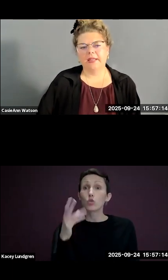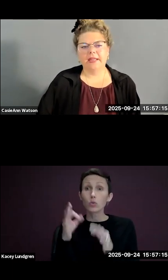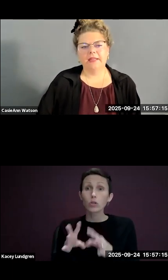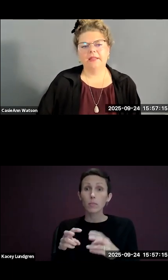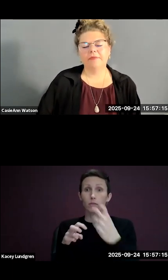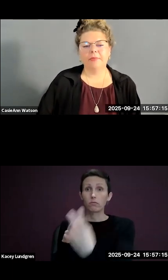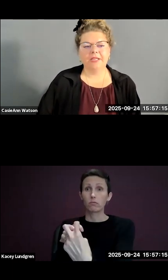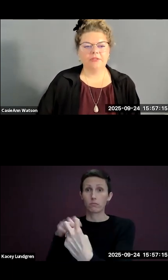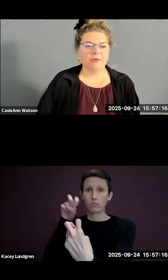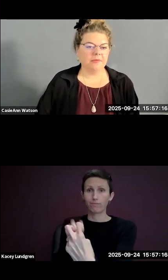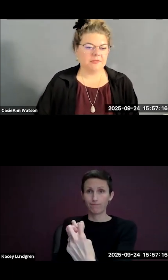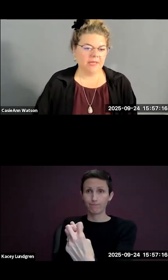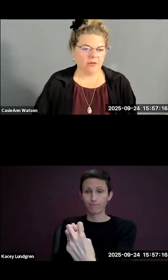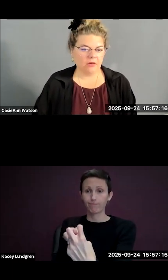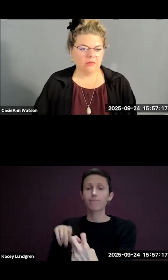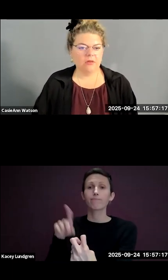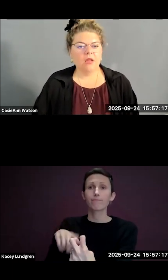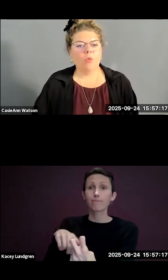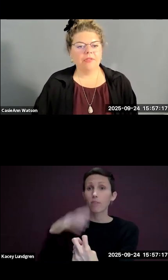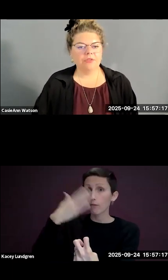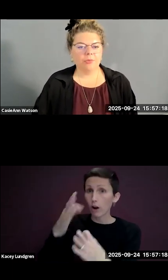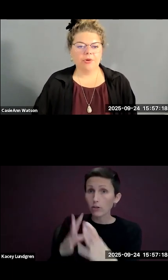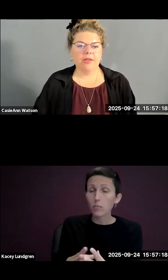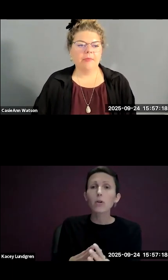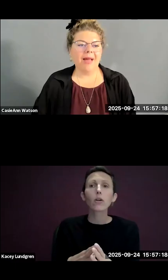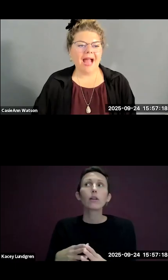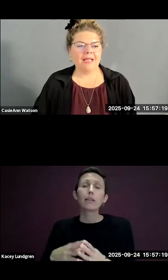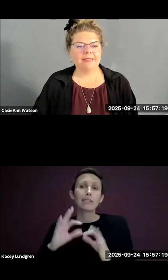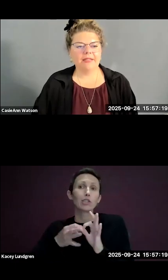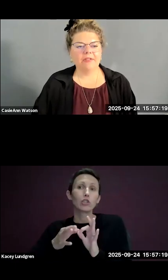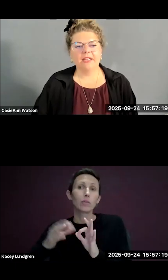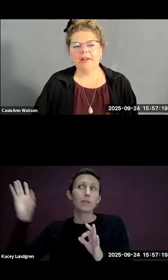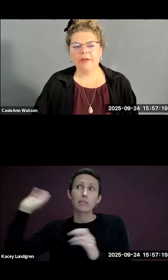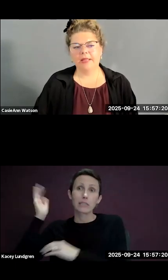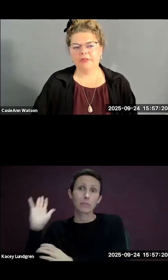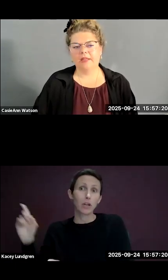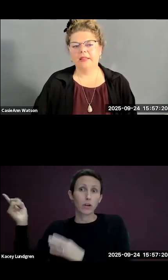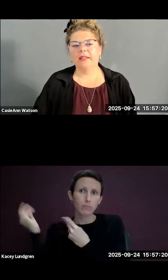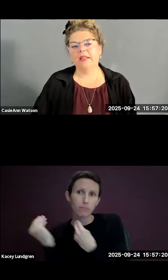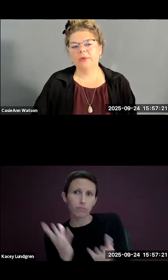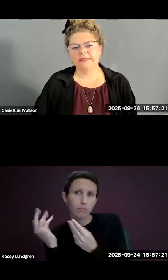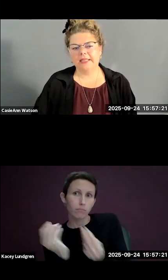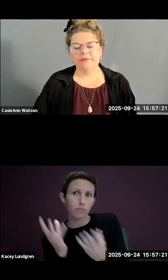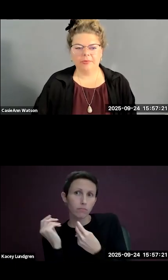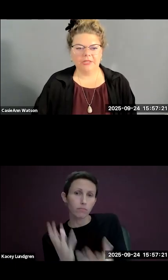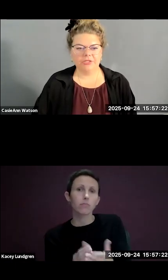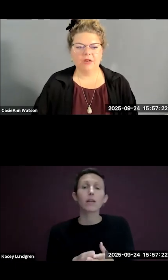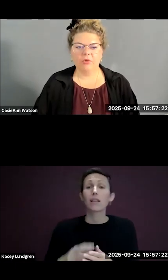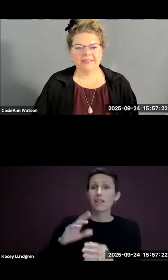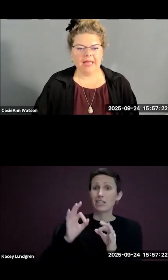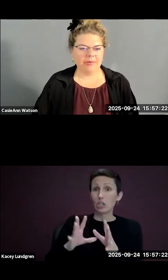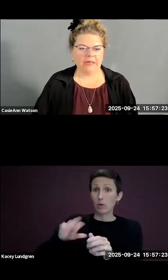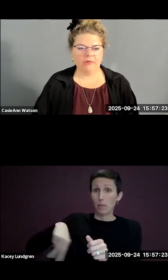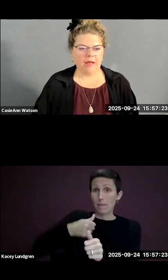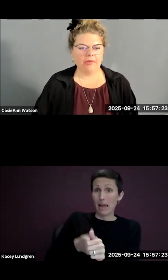front is relaying information from the speaker, while the interpreter in the back is giving environmental and linguistic